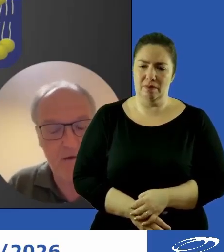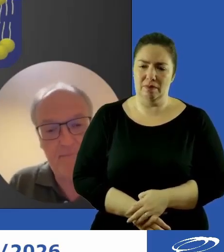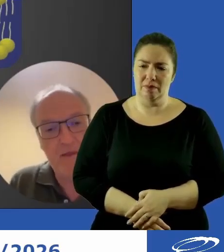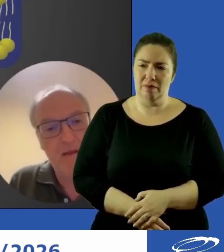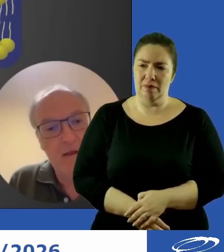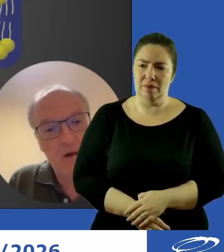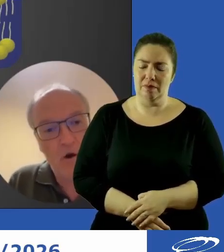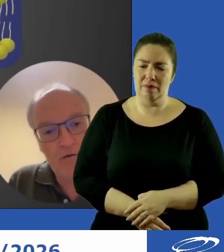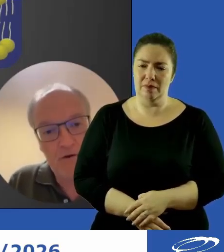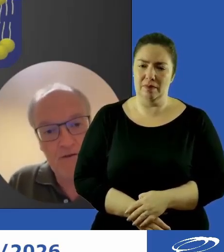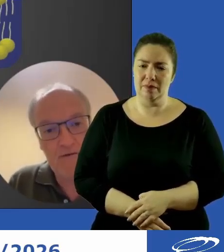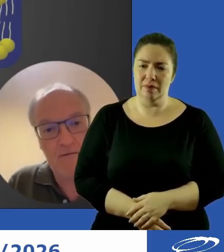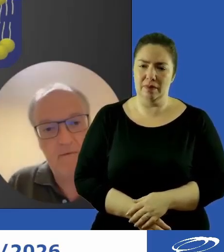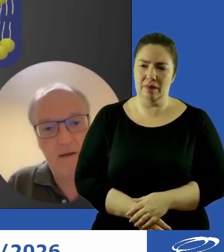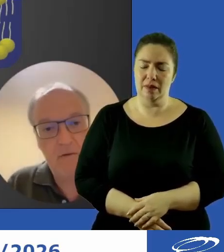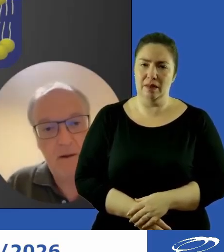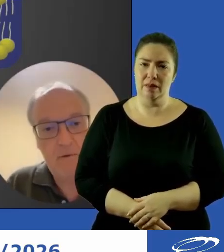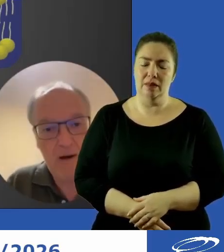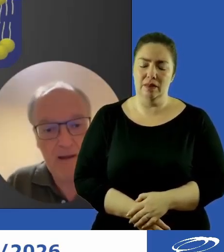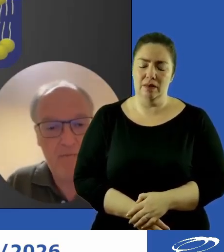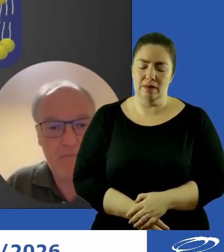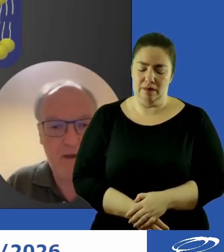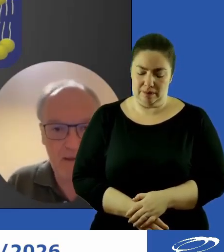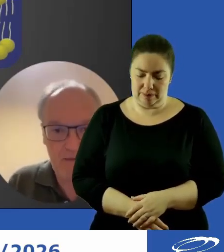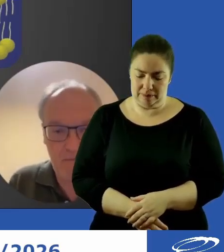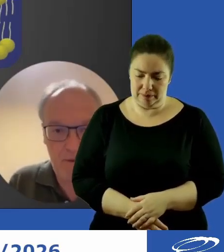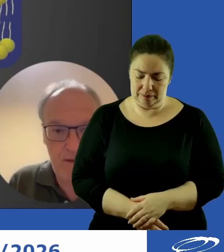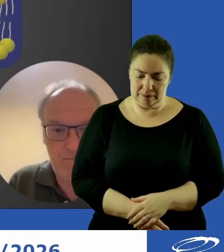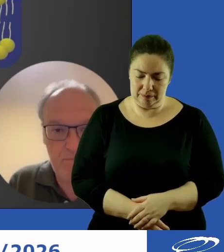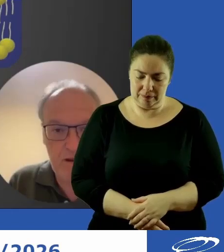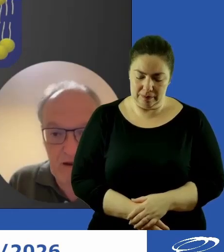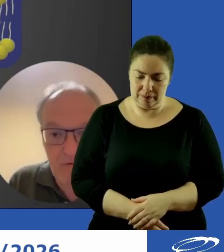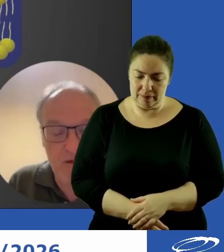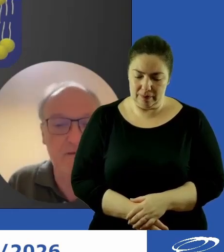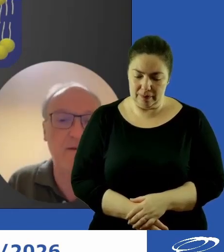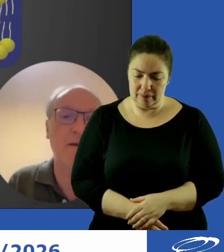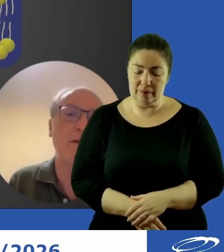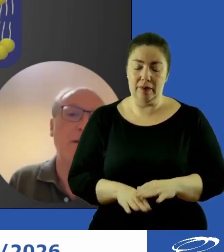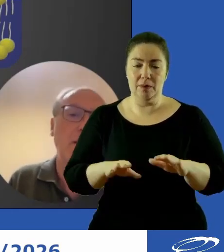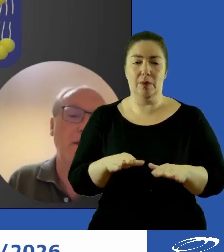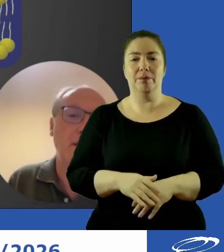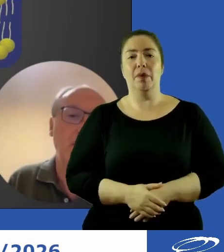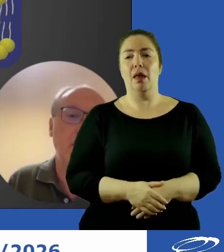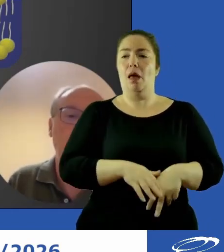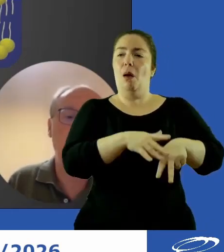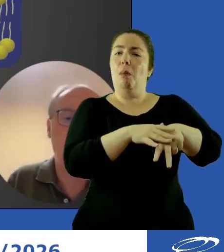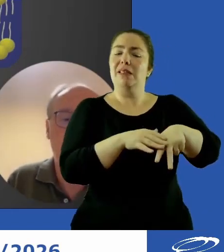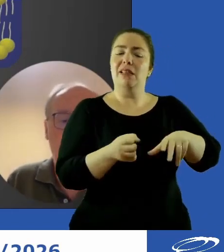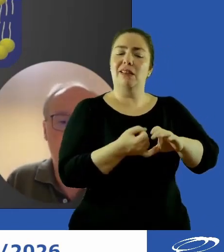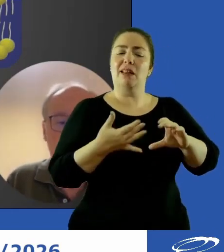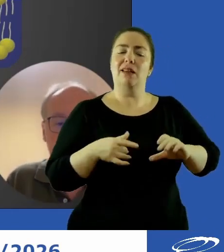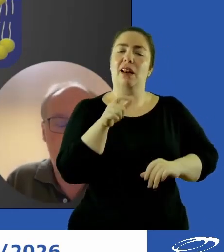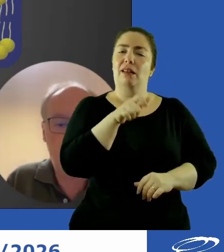bacteria. In contrast, the new lipoglycopeptides with the characteristic that makes